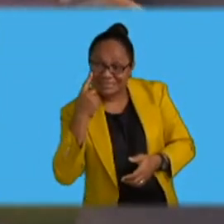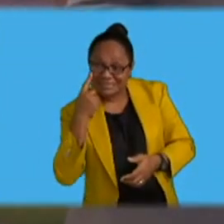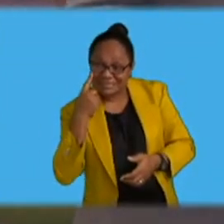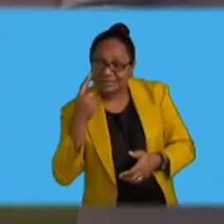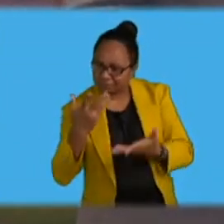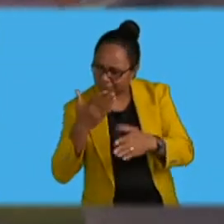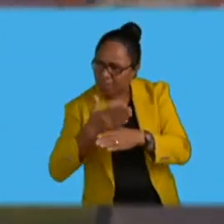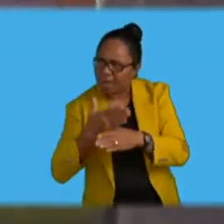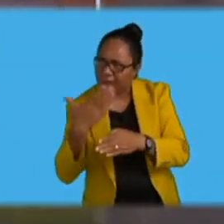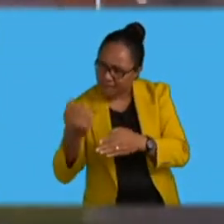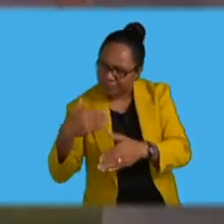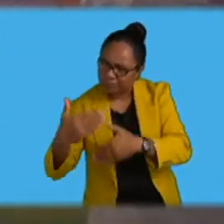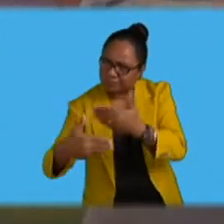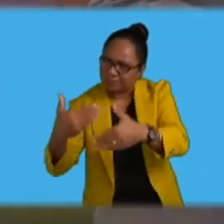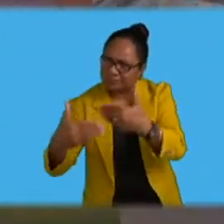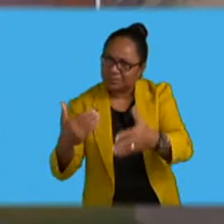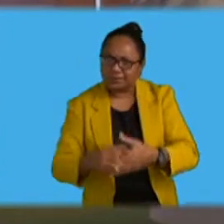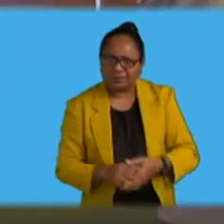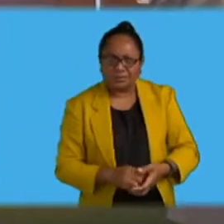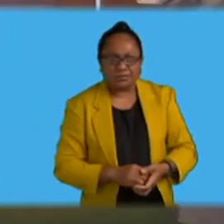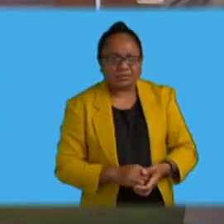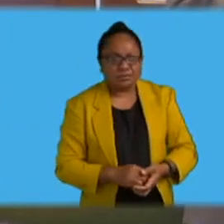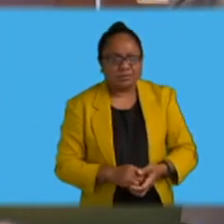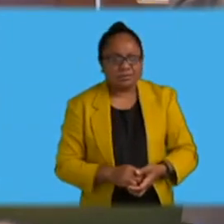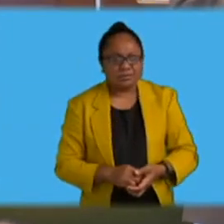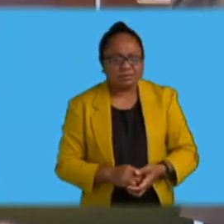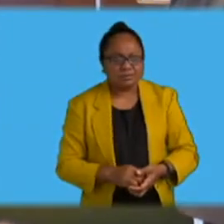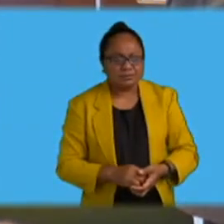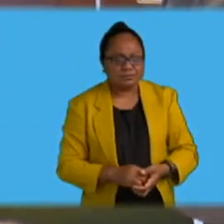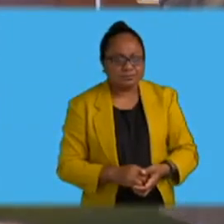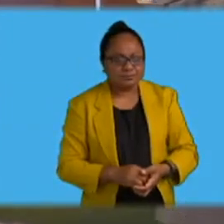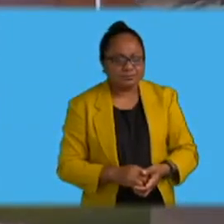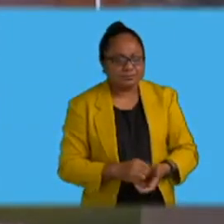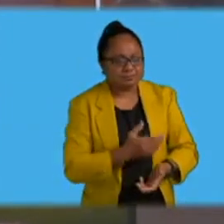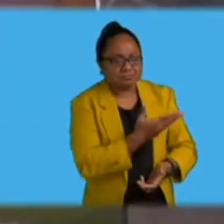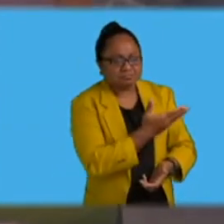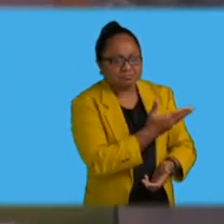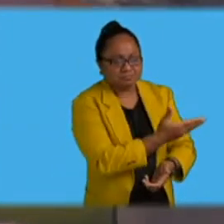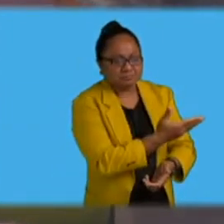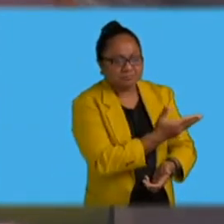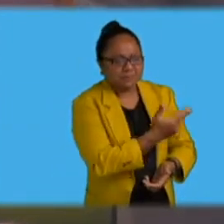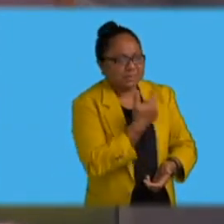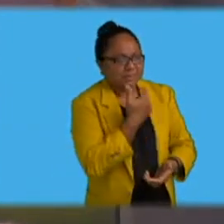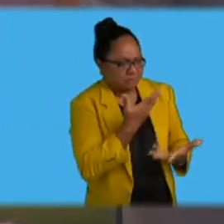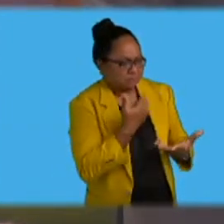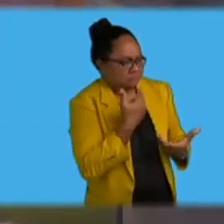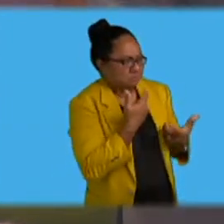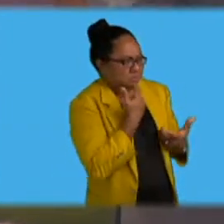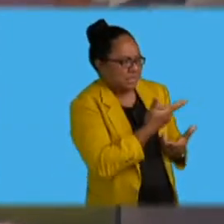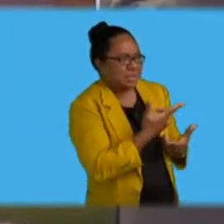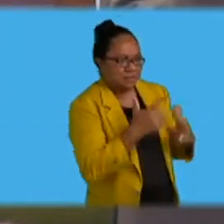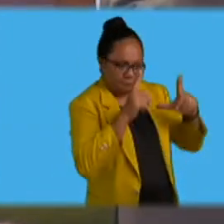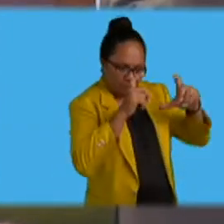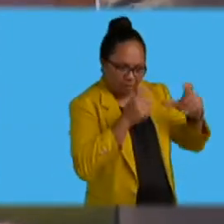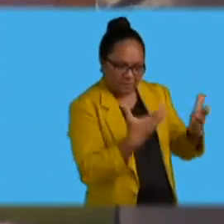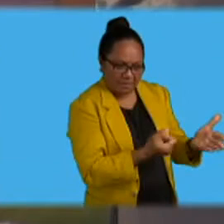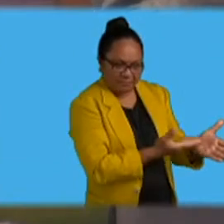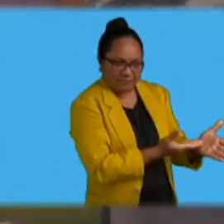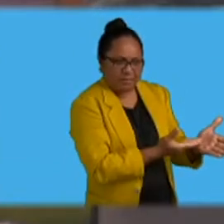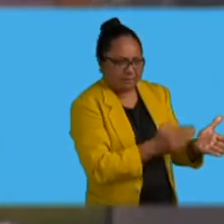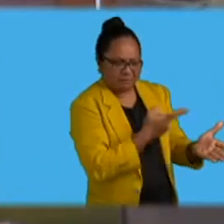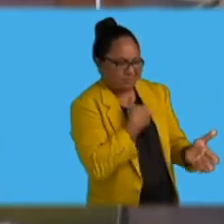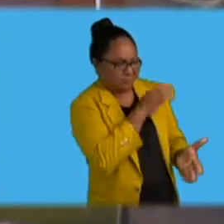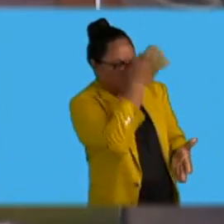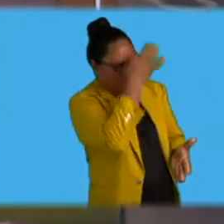is in progress. He's showing me that photograph. I don't know where that photograph is getting it from, because I don't believe what he's showing